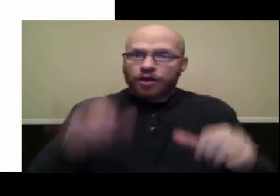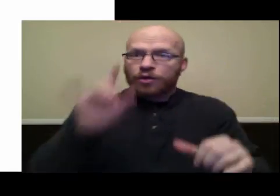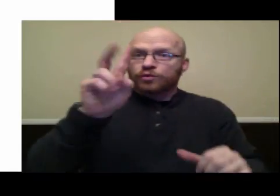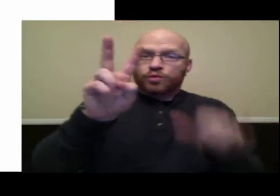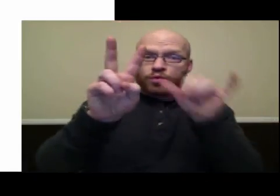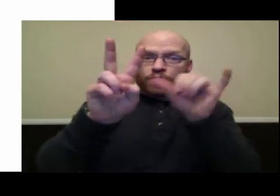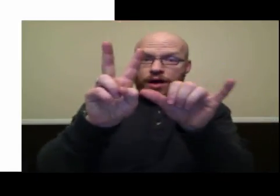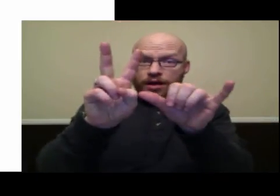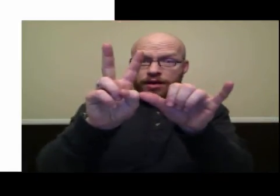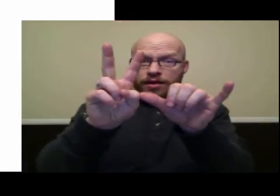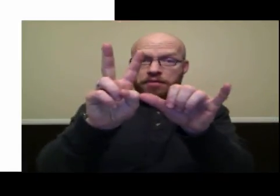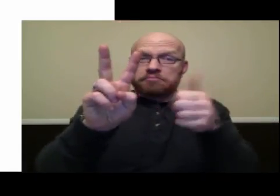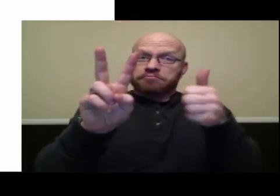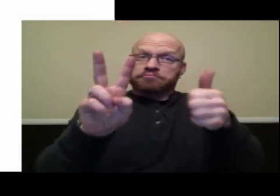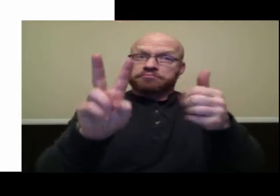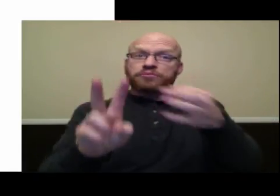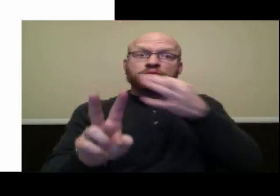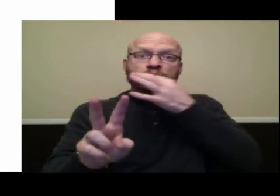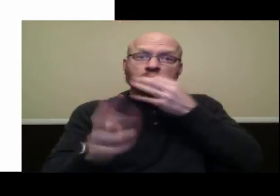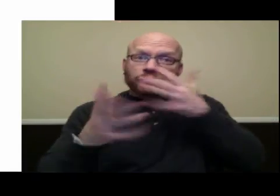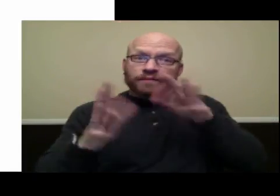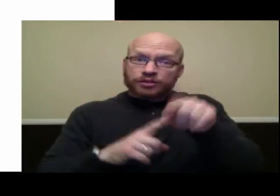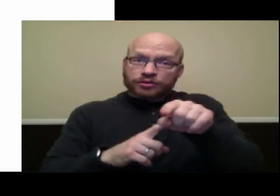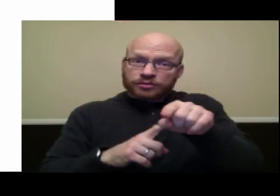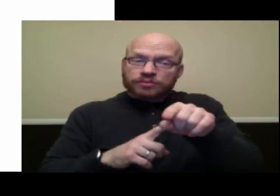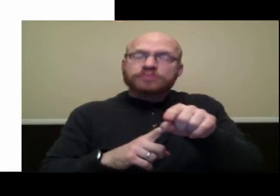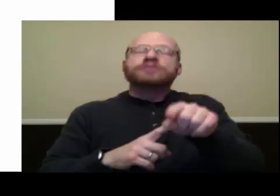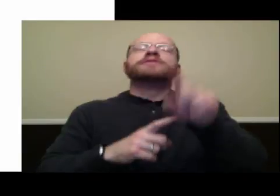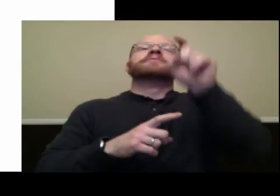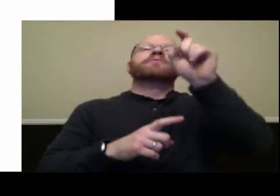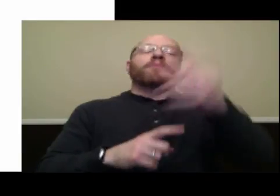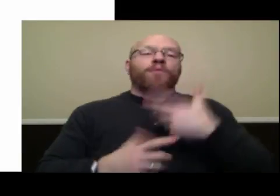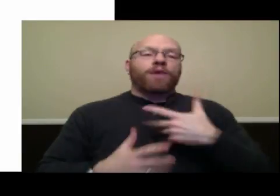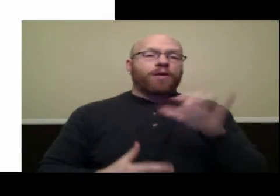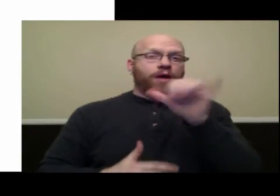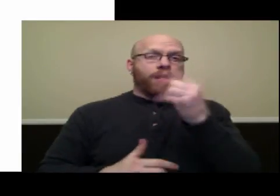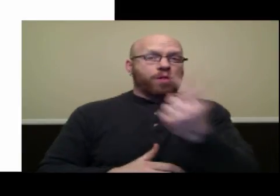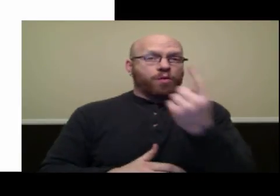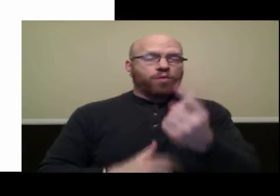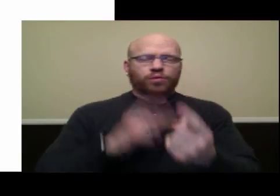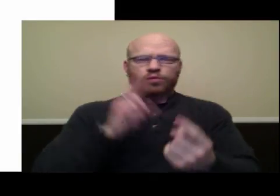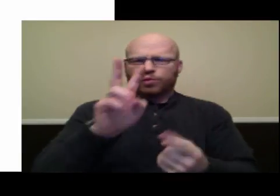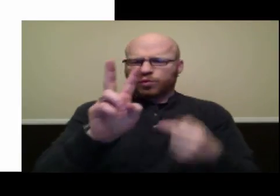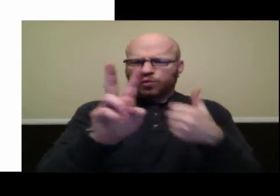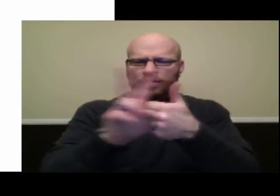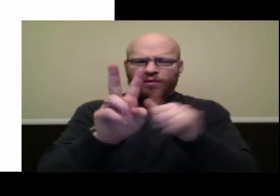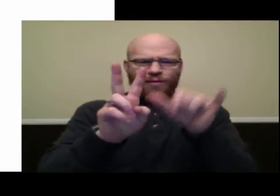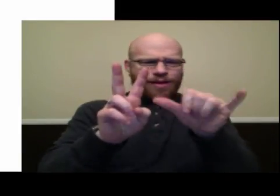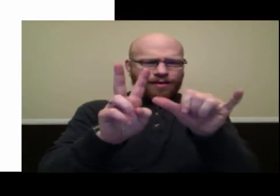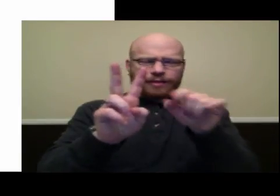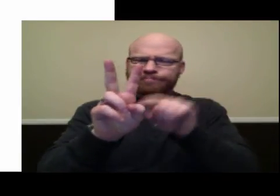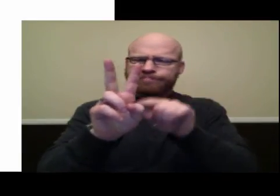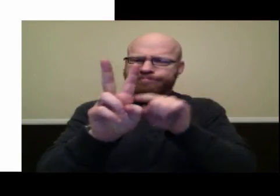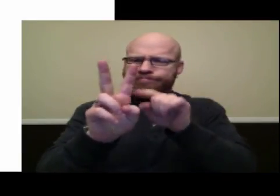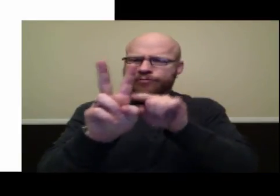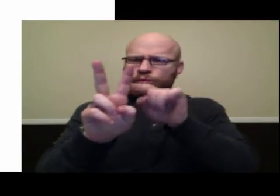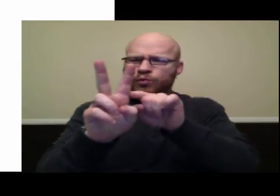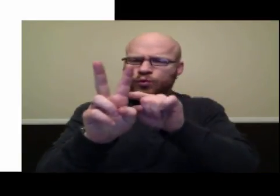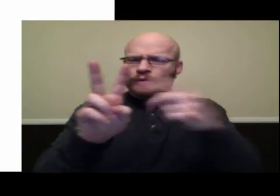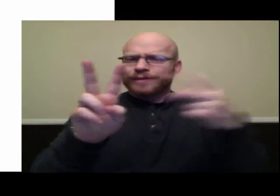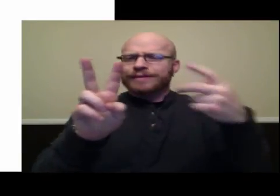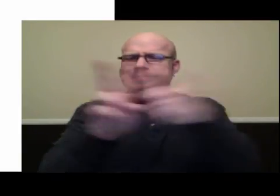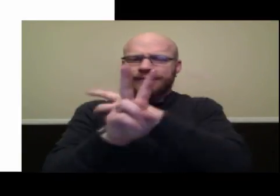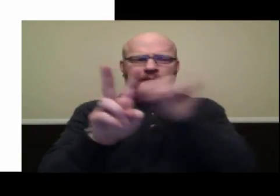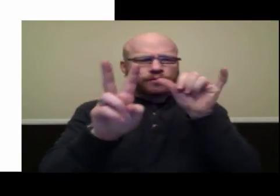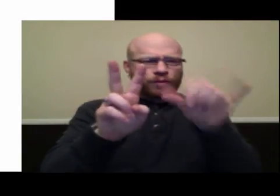Now we can see we have two y equals negative twenty-four. At this point, the y still